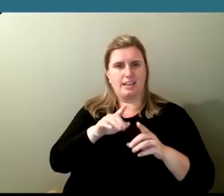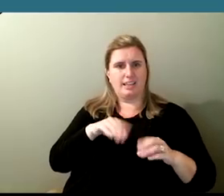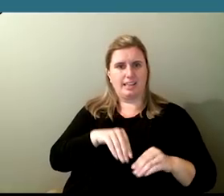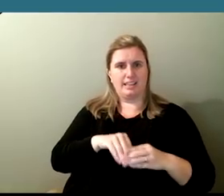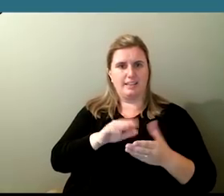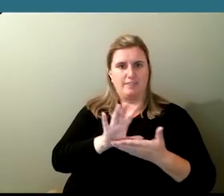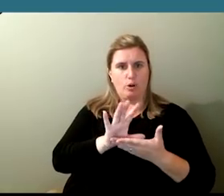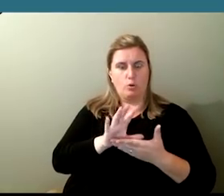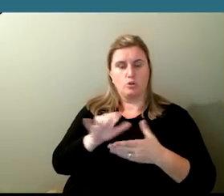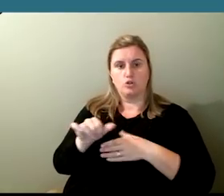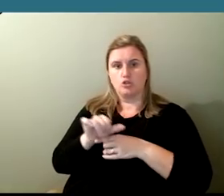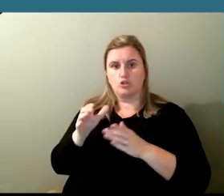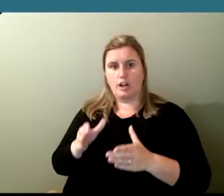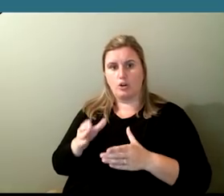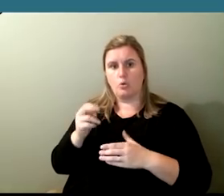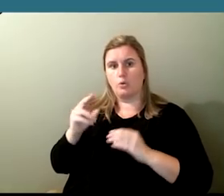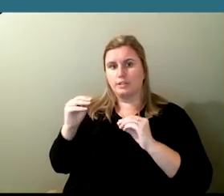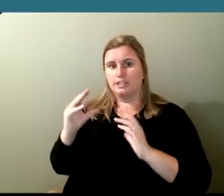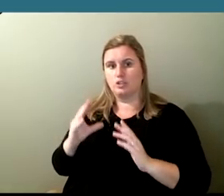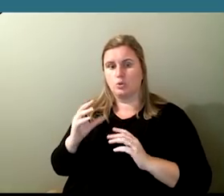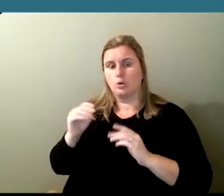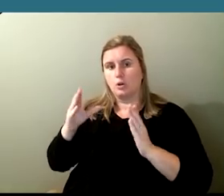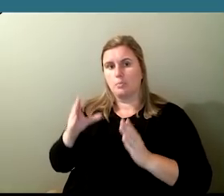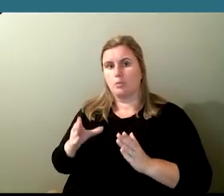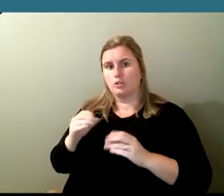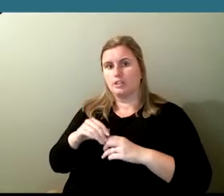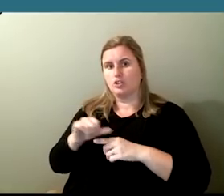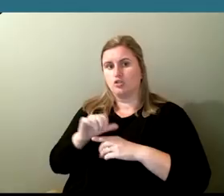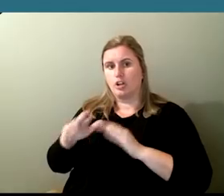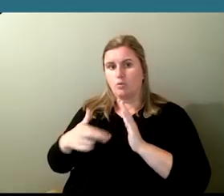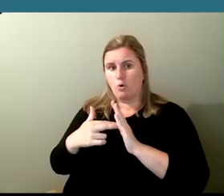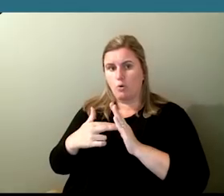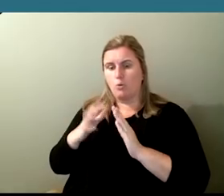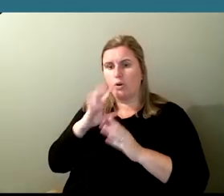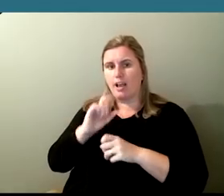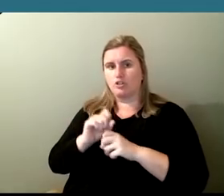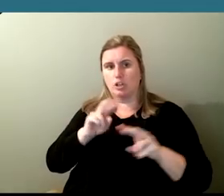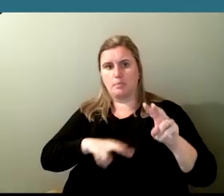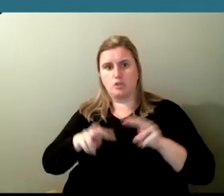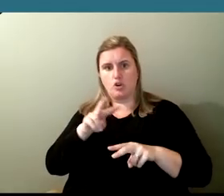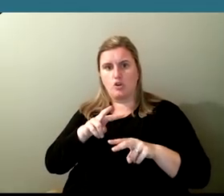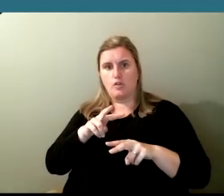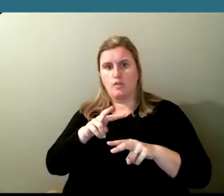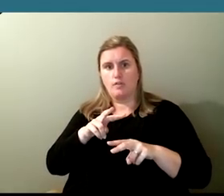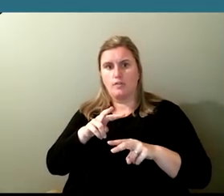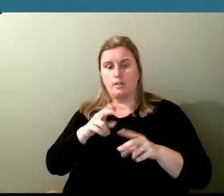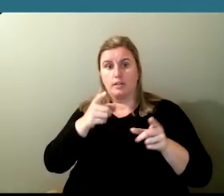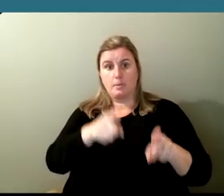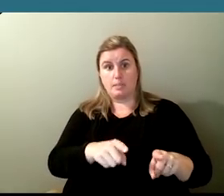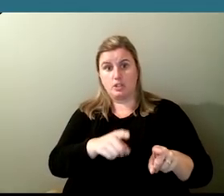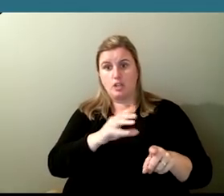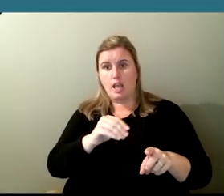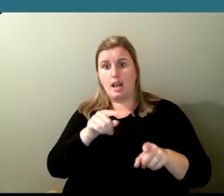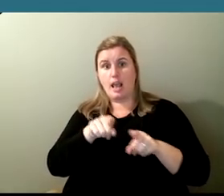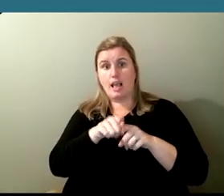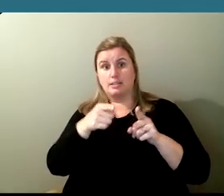the trainer or the teacher or the person in a training role would actually observe implementation, and as implementation